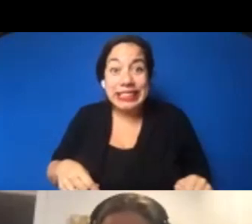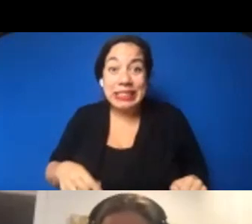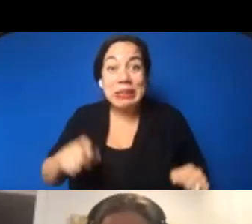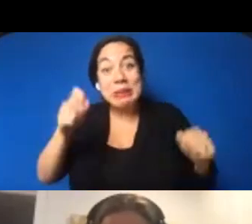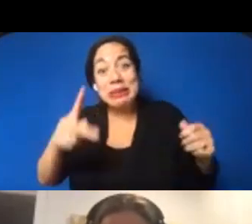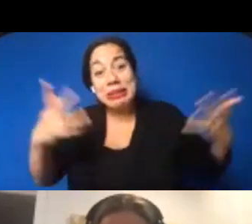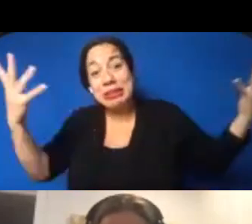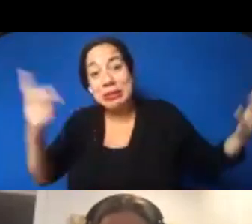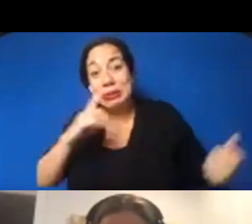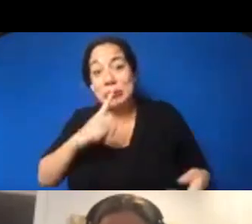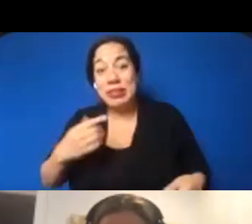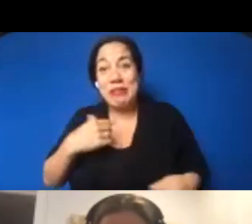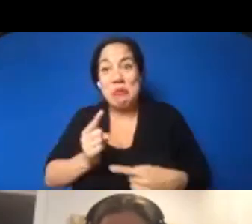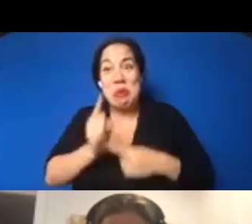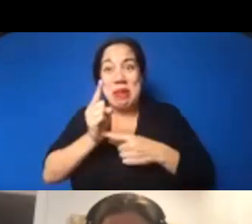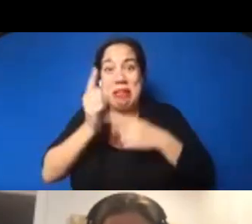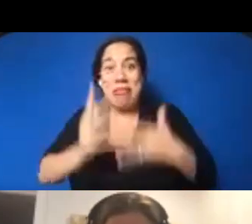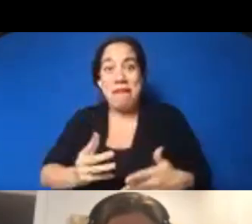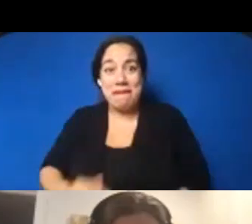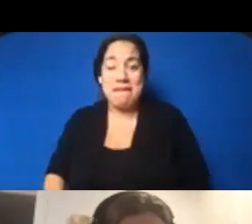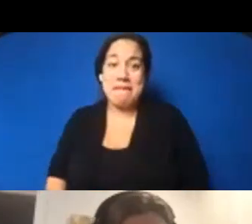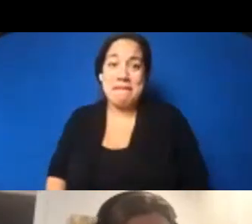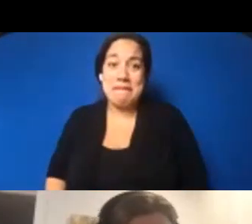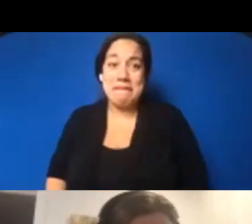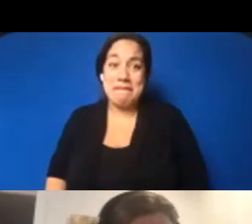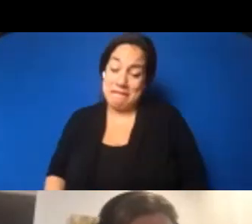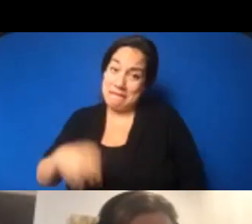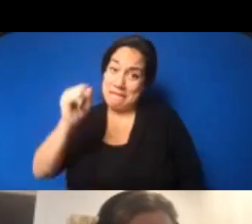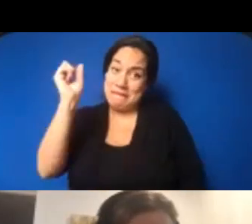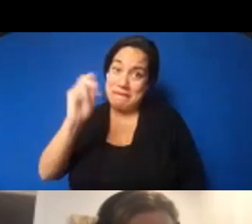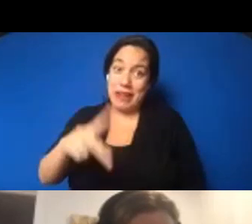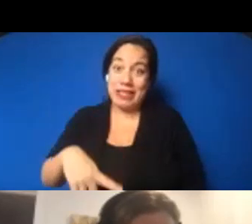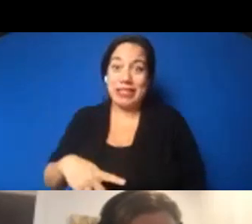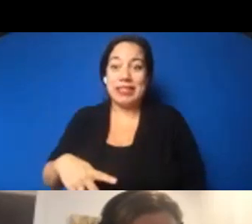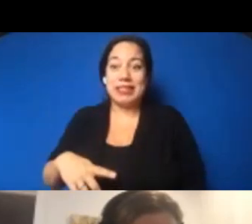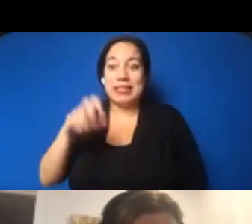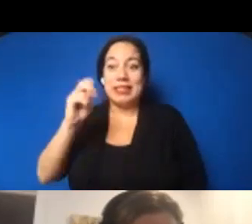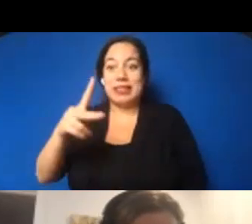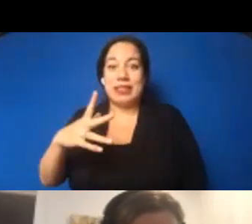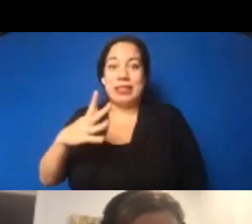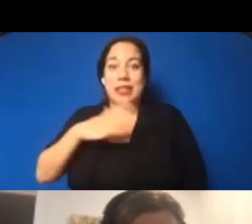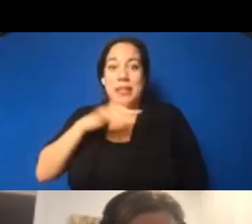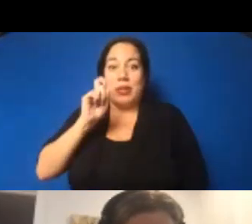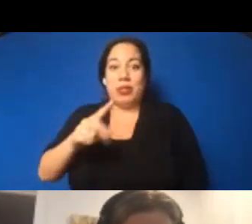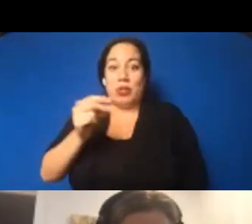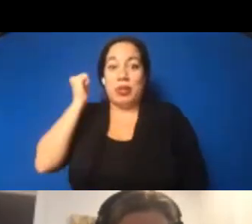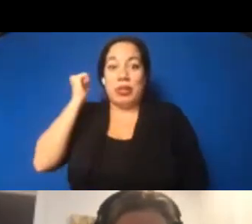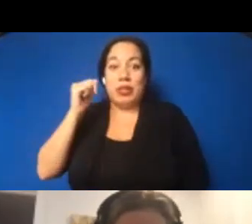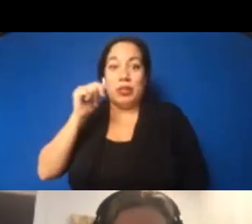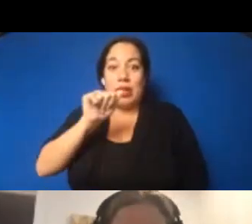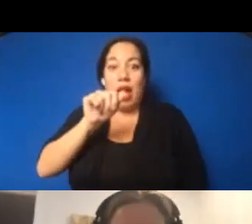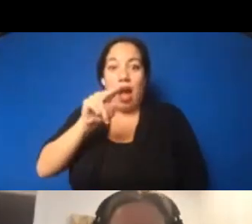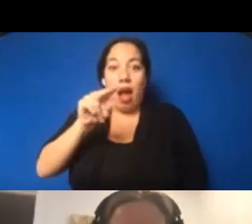Yeah, we have about a minute. Organizers. Yes. Yeah. Okay, question. Then a question very quick, maybe to